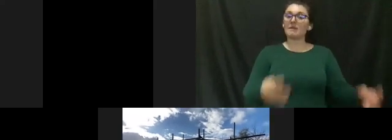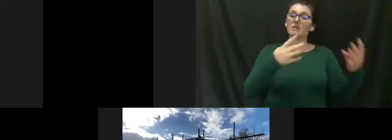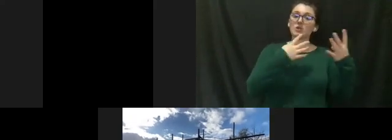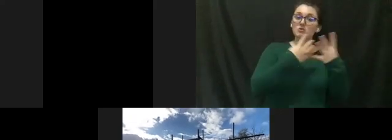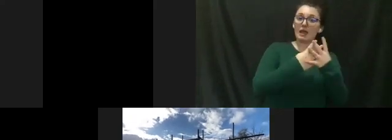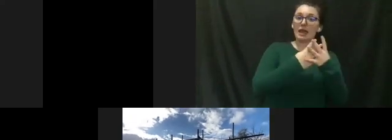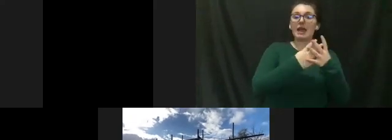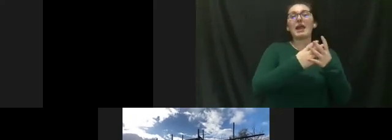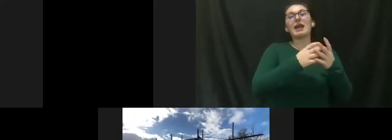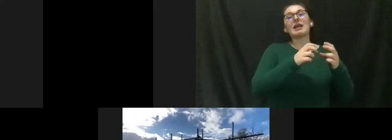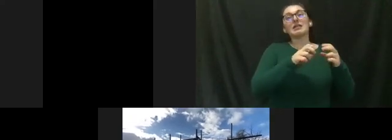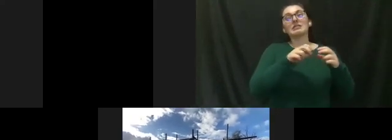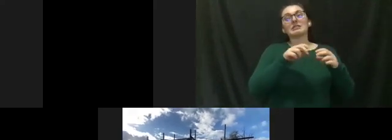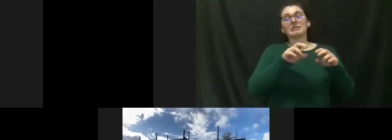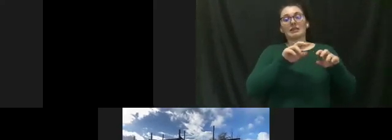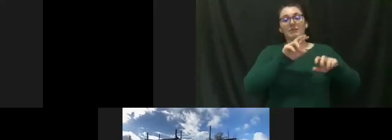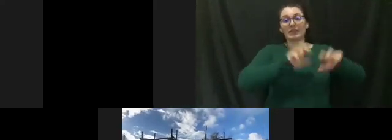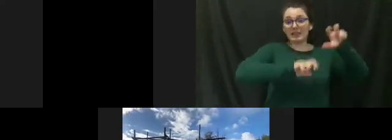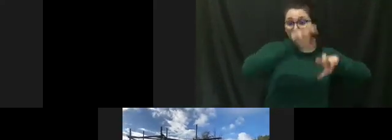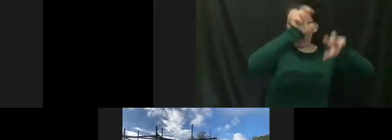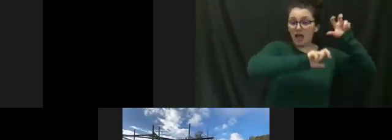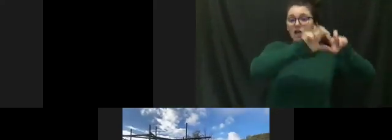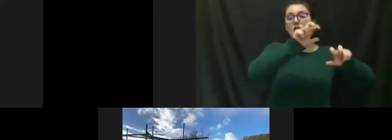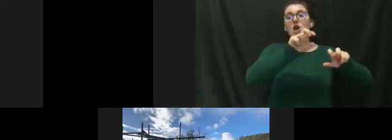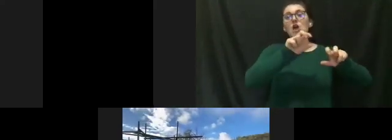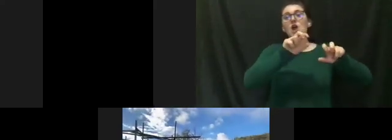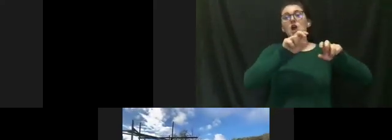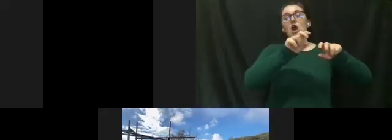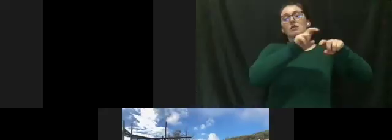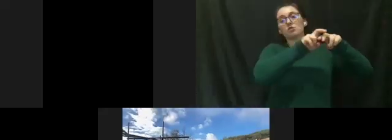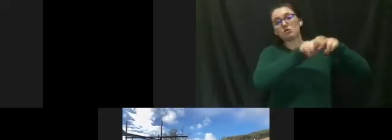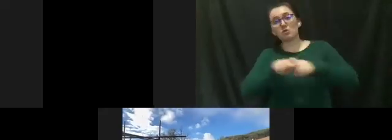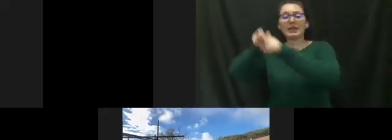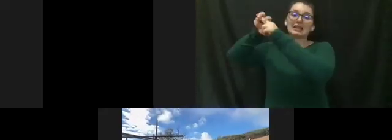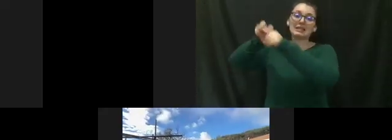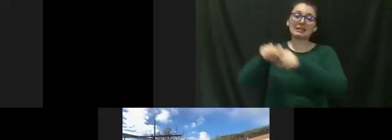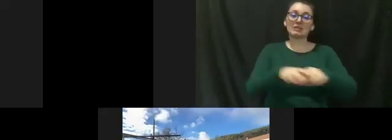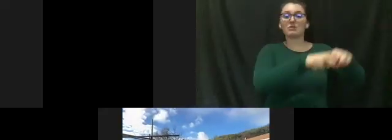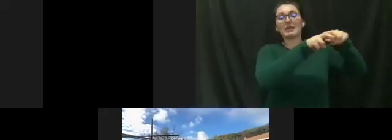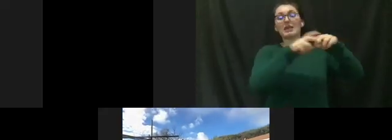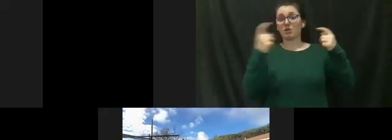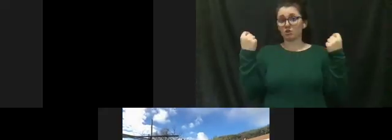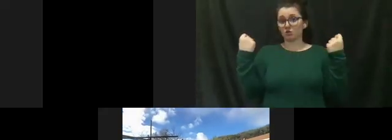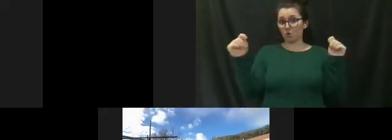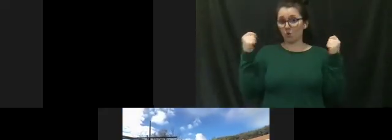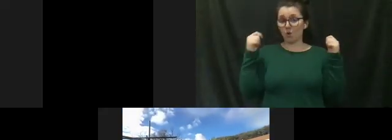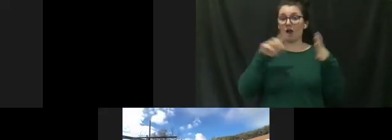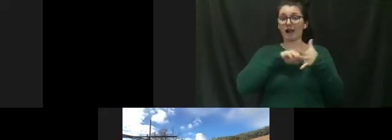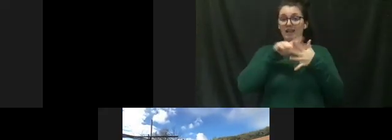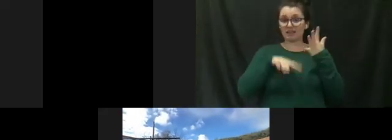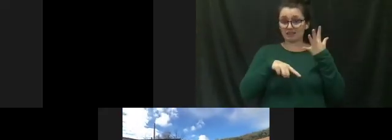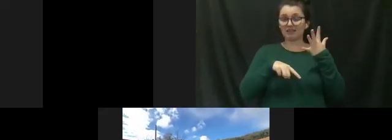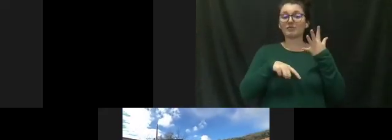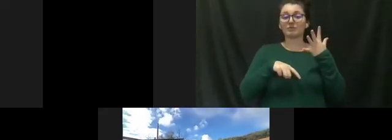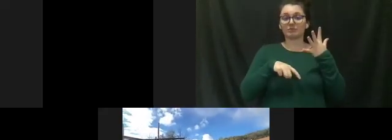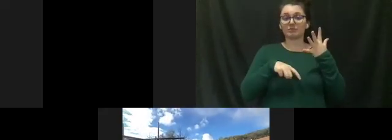swinging ladder. They have some baby toys in there. And all of those things are enrichment. So another big job that we have